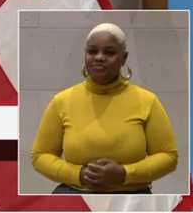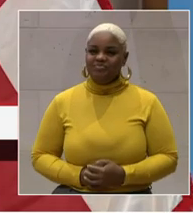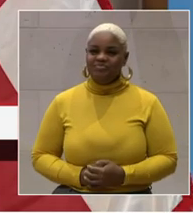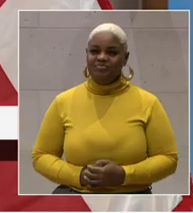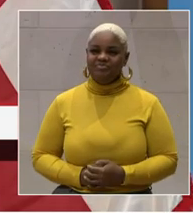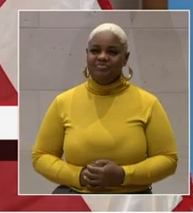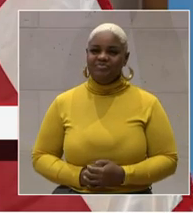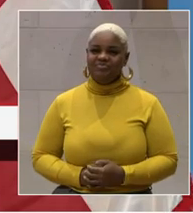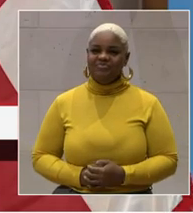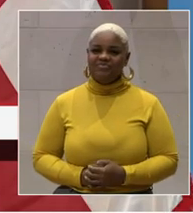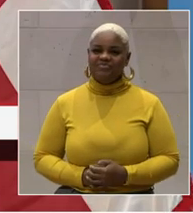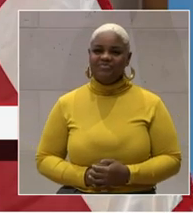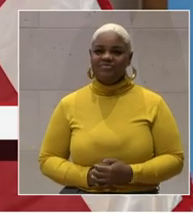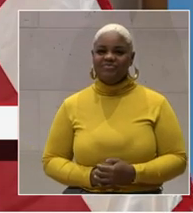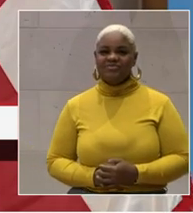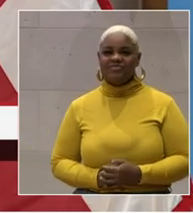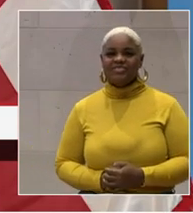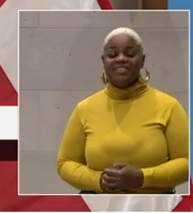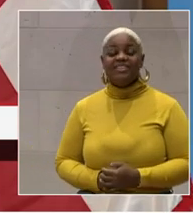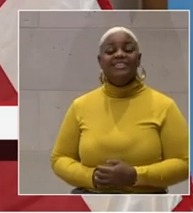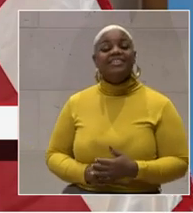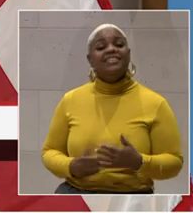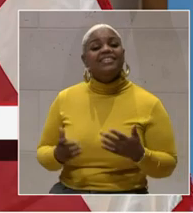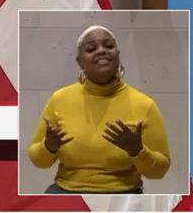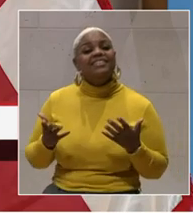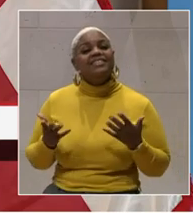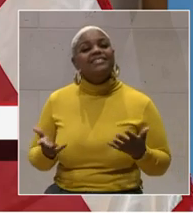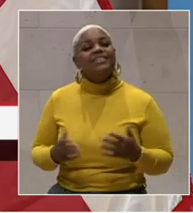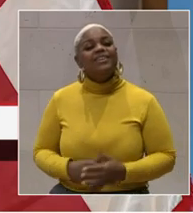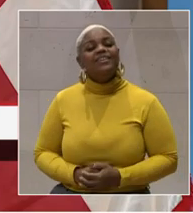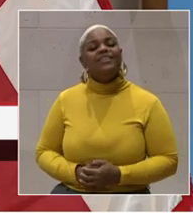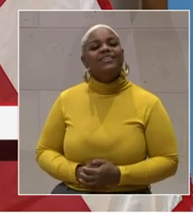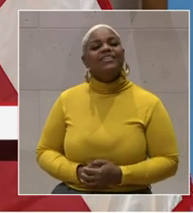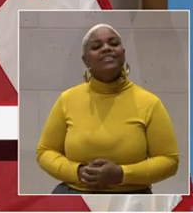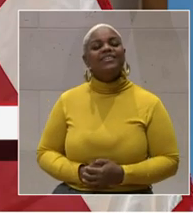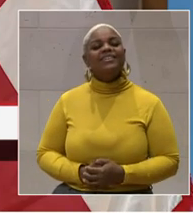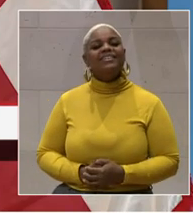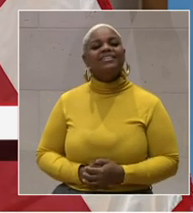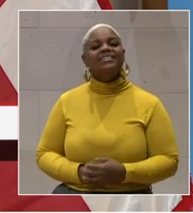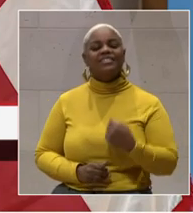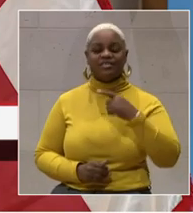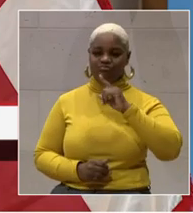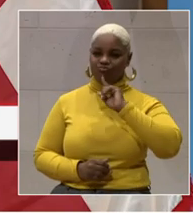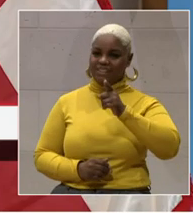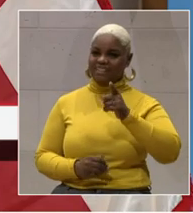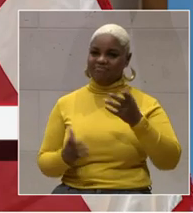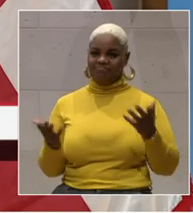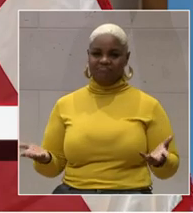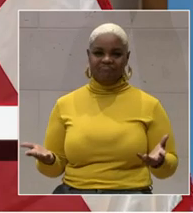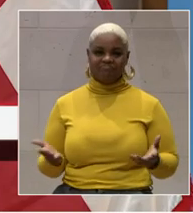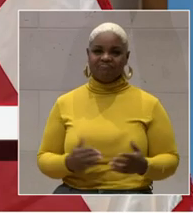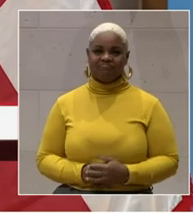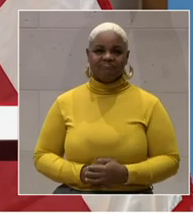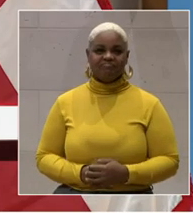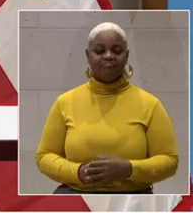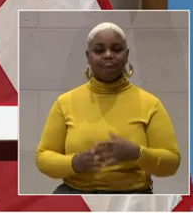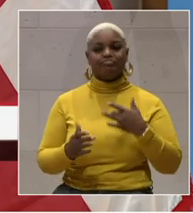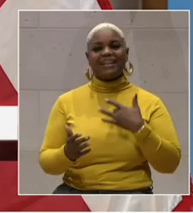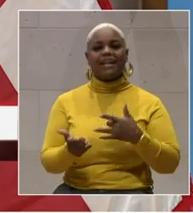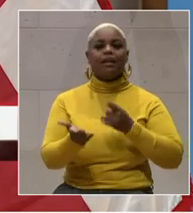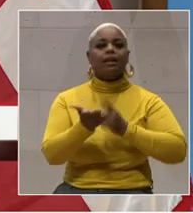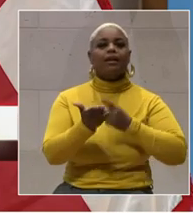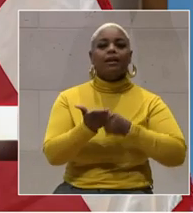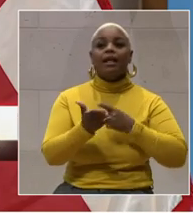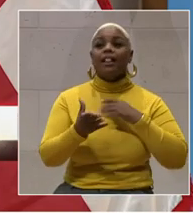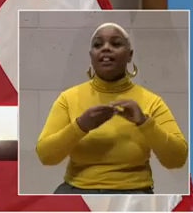pre-pandemic population. So I am going to curtail further remarks because I know